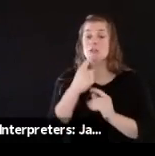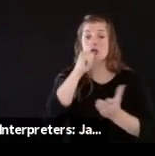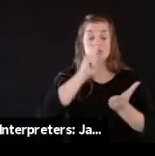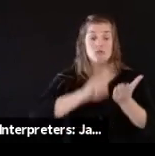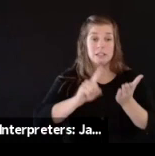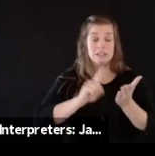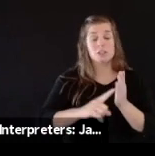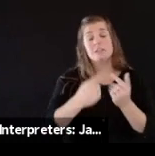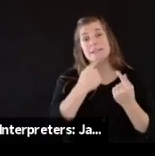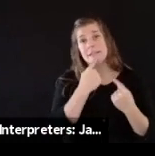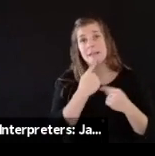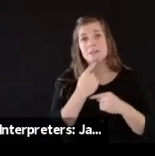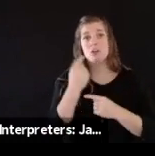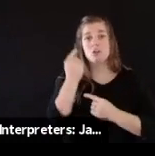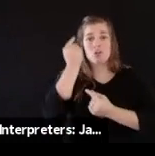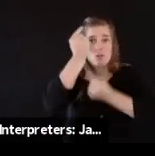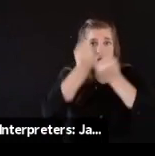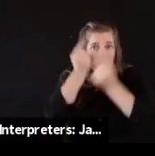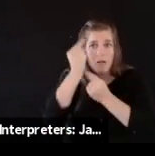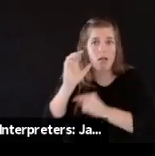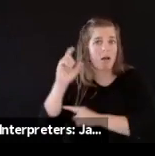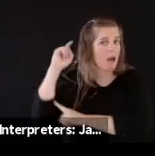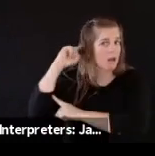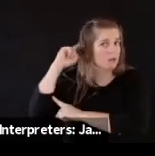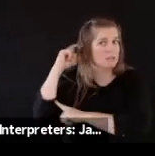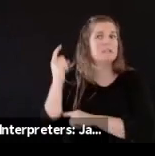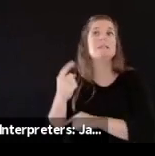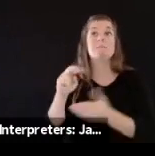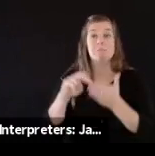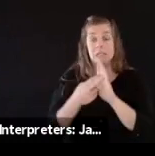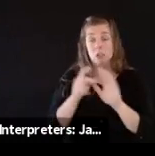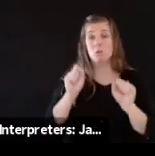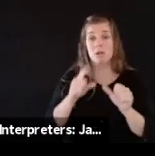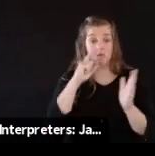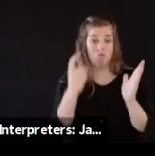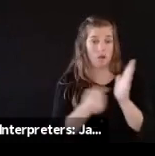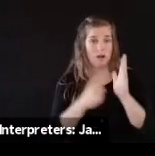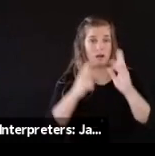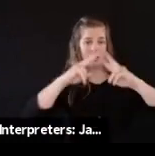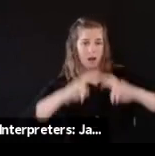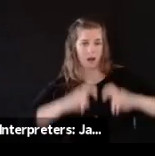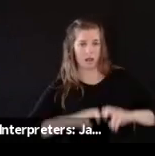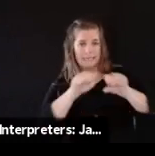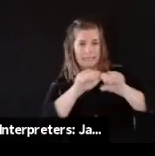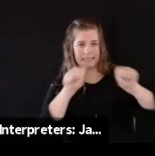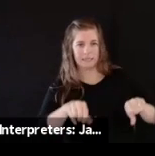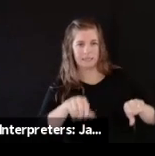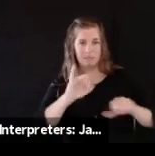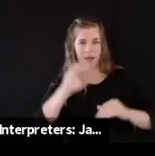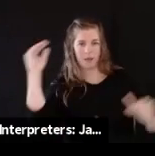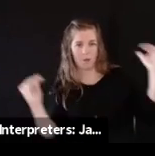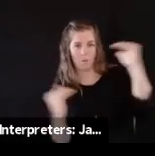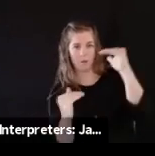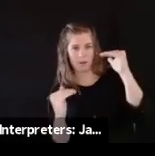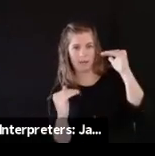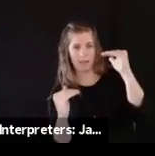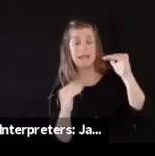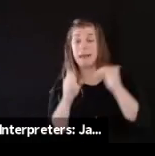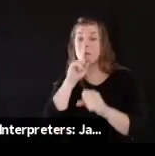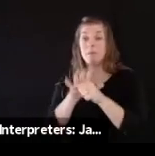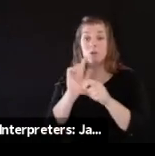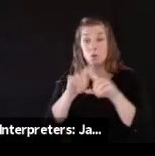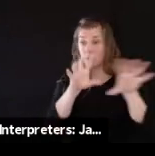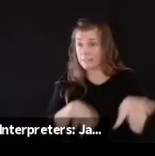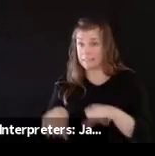critical consciousness, which is the ability to recognize and analyze systems of inequality, and the commitment to take action against